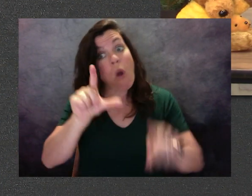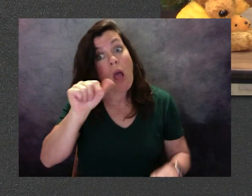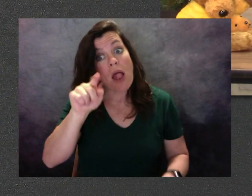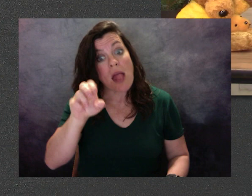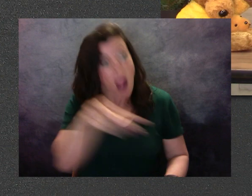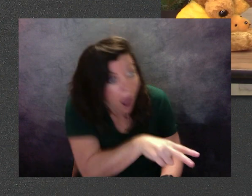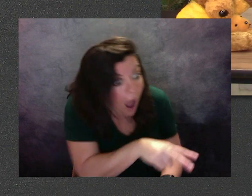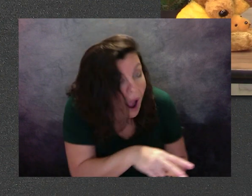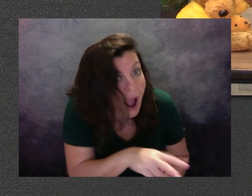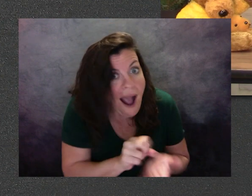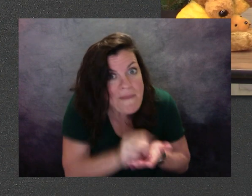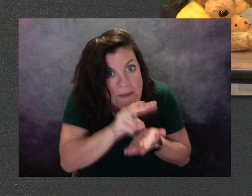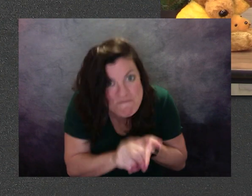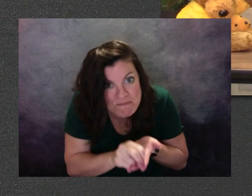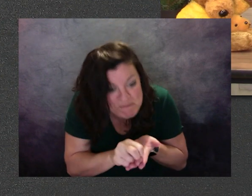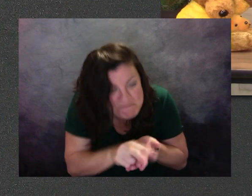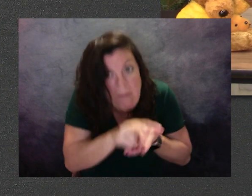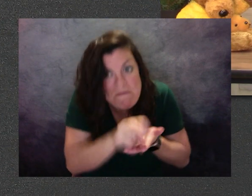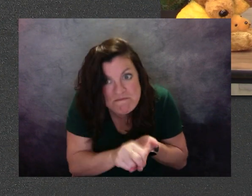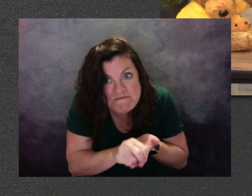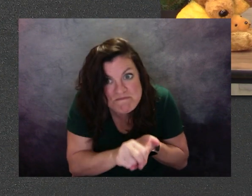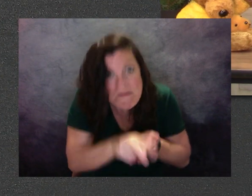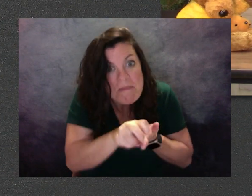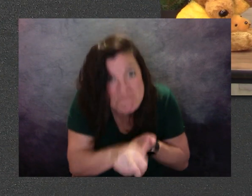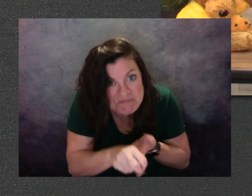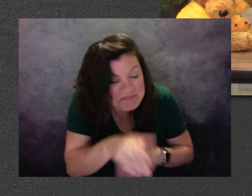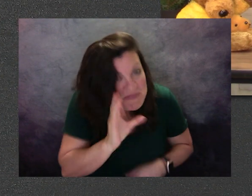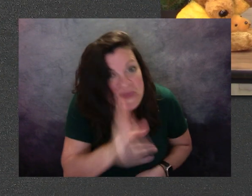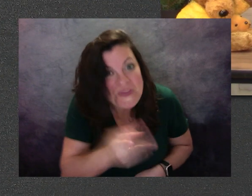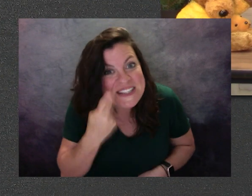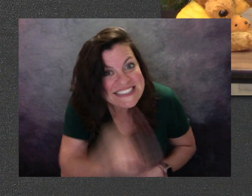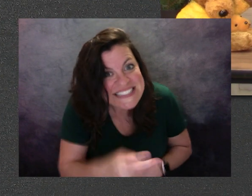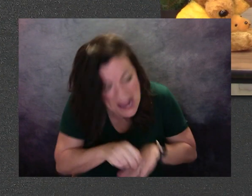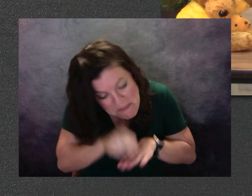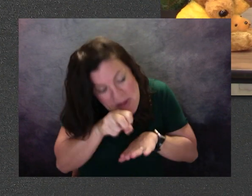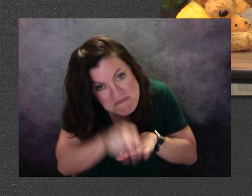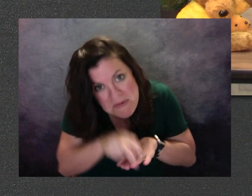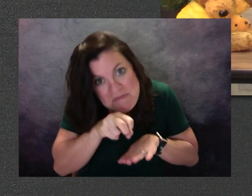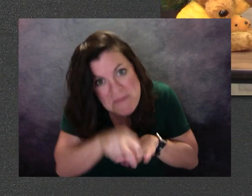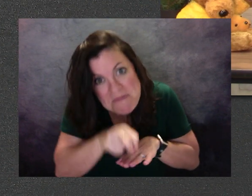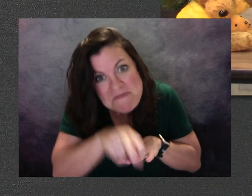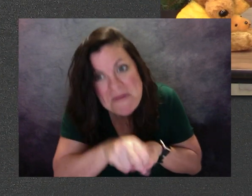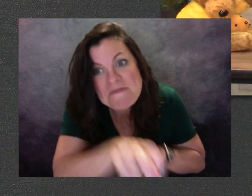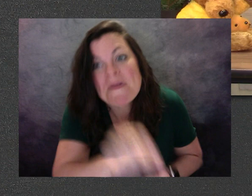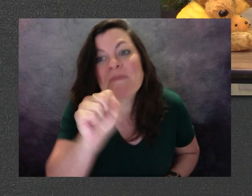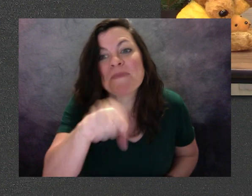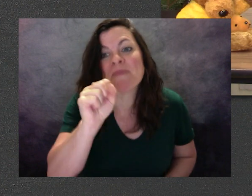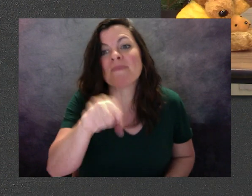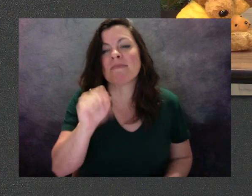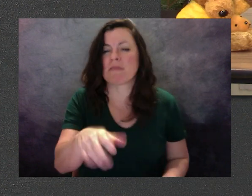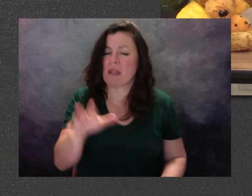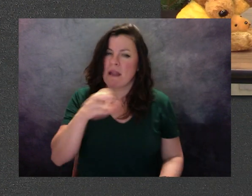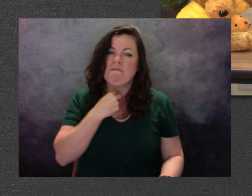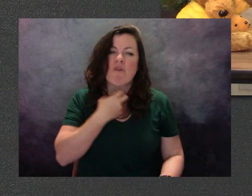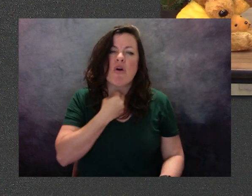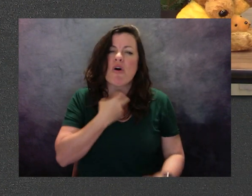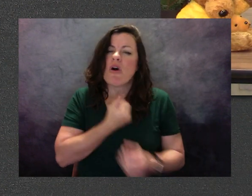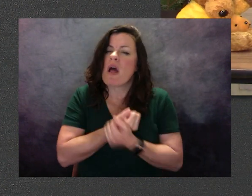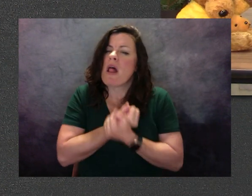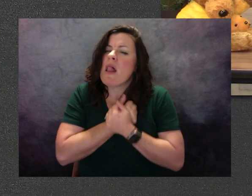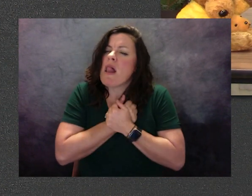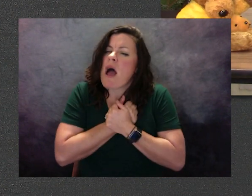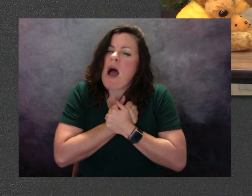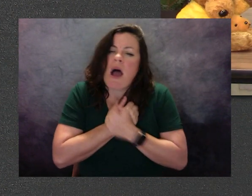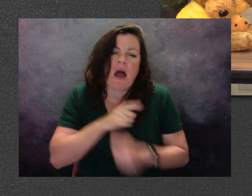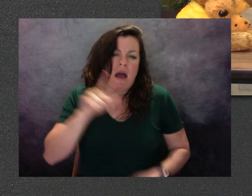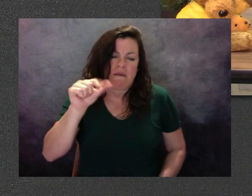water or by rocks. Frogs love lakes and water. So we're gonna make a frog today. So I got all